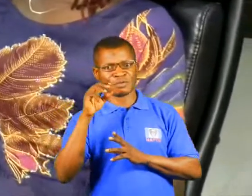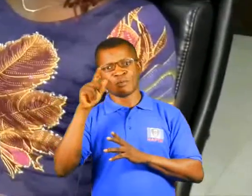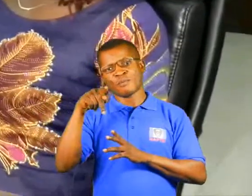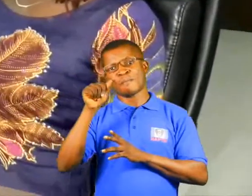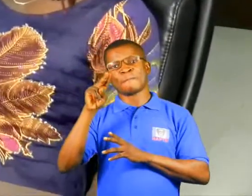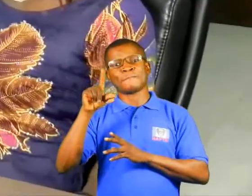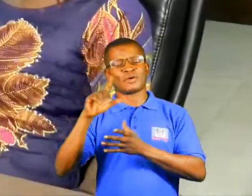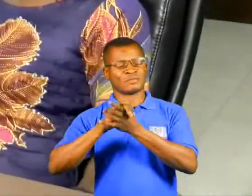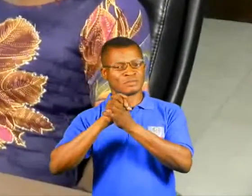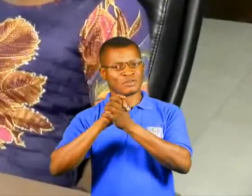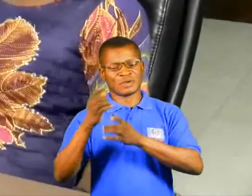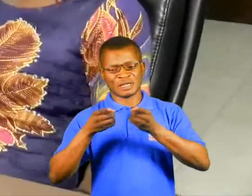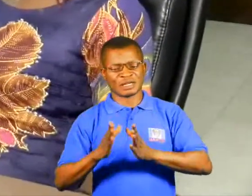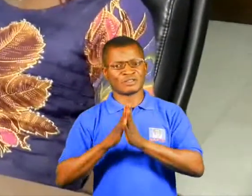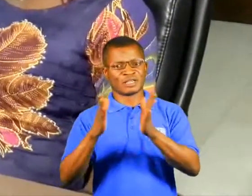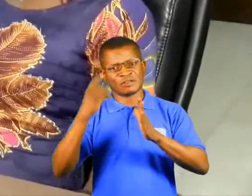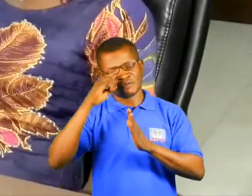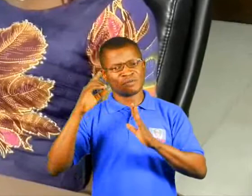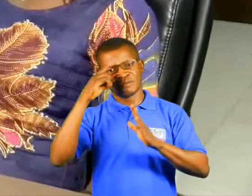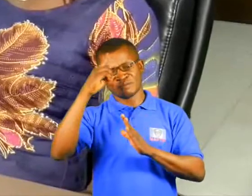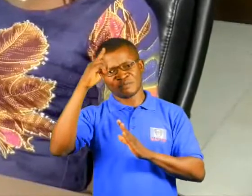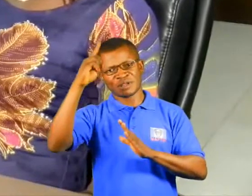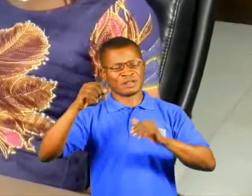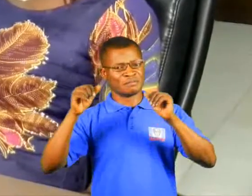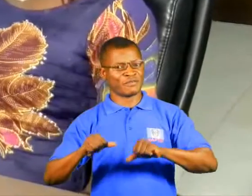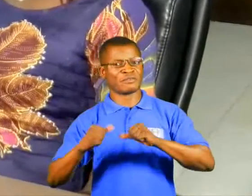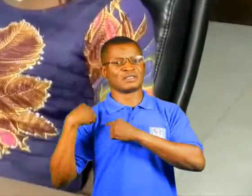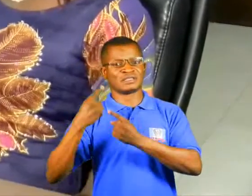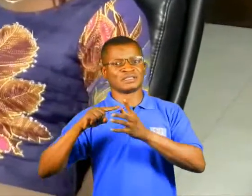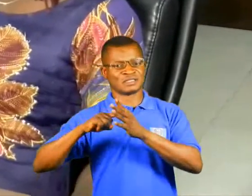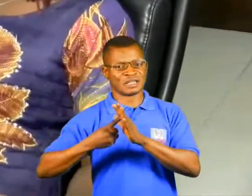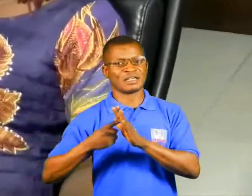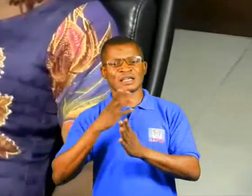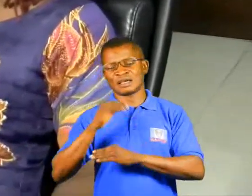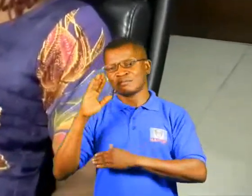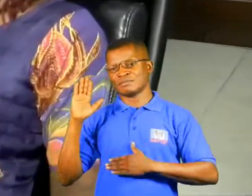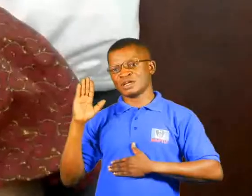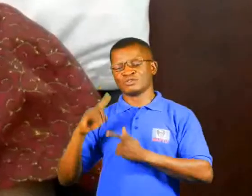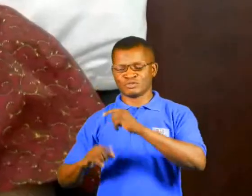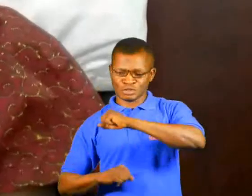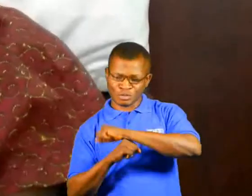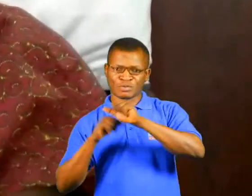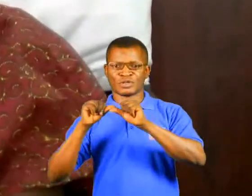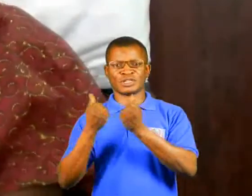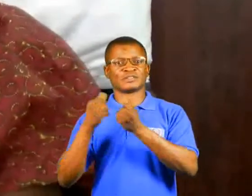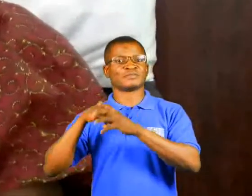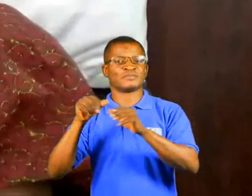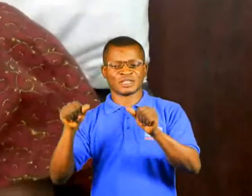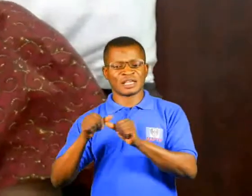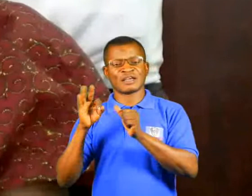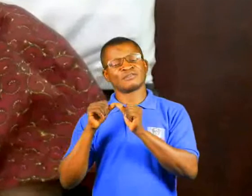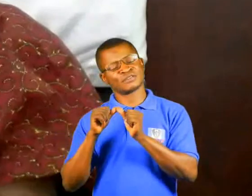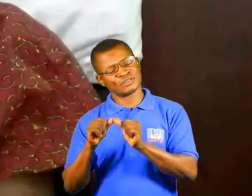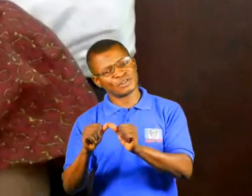speech, Mr. Paul commended the Director General for her brilliant performance since assumption of office and pledged to support